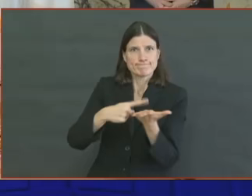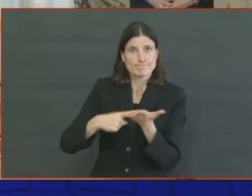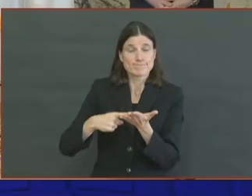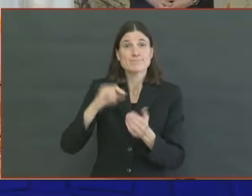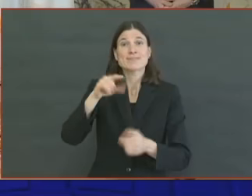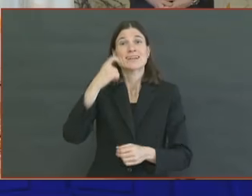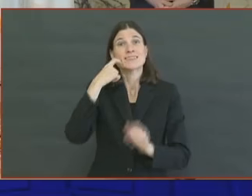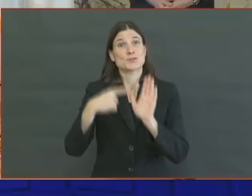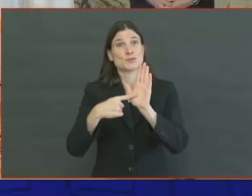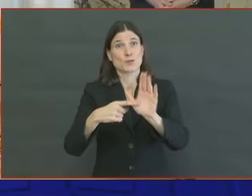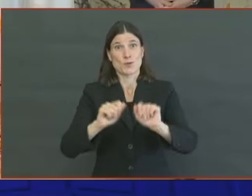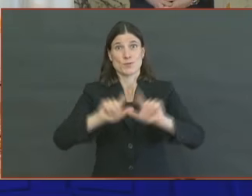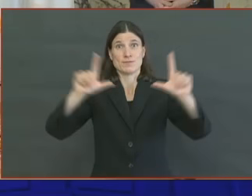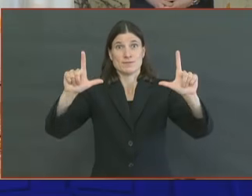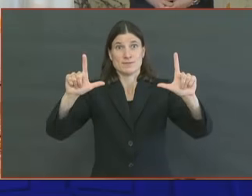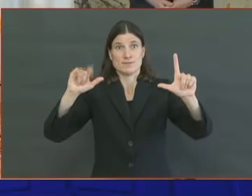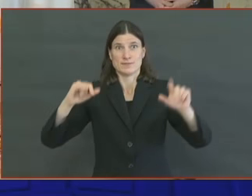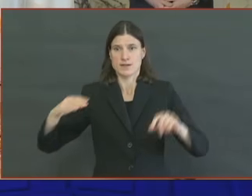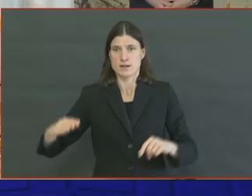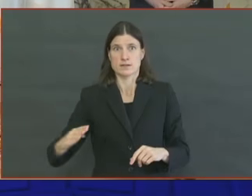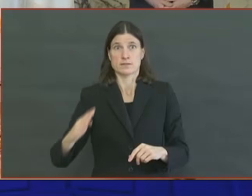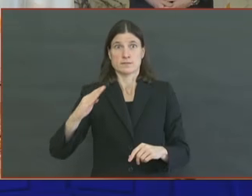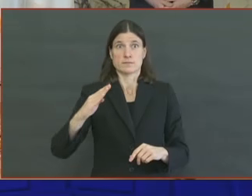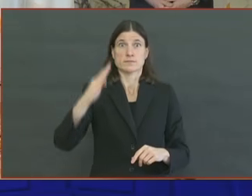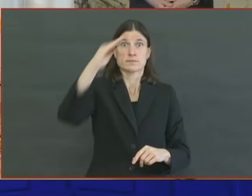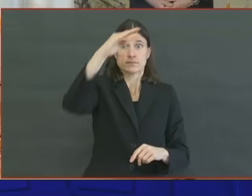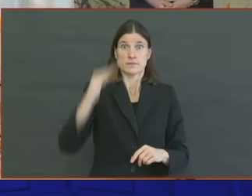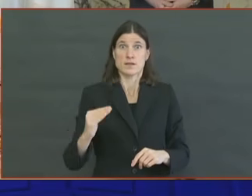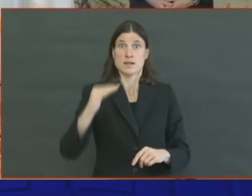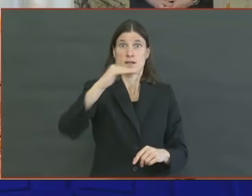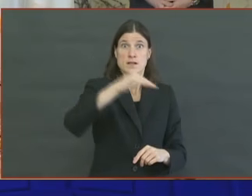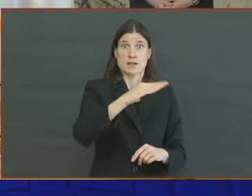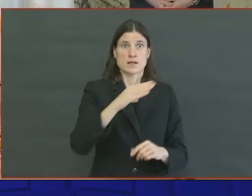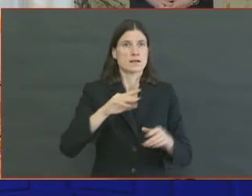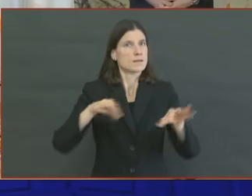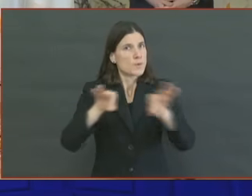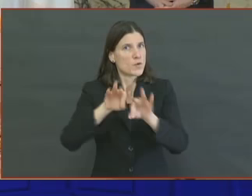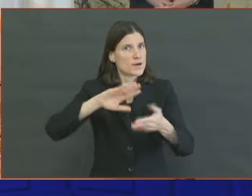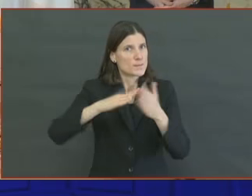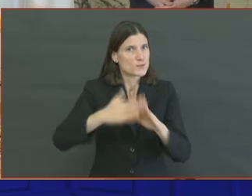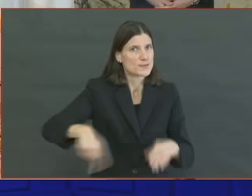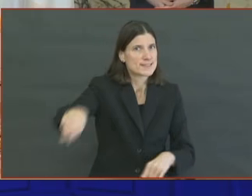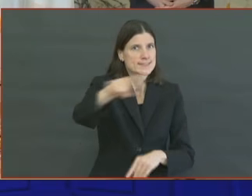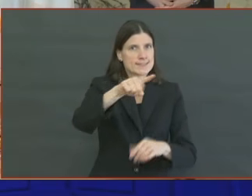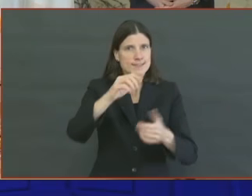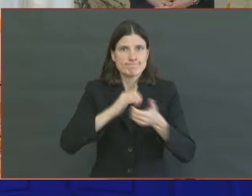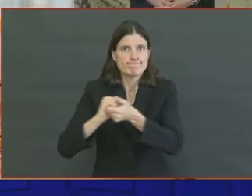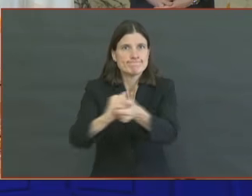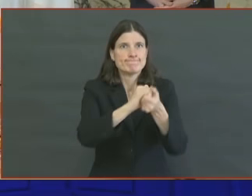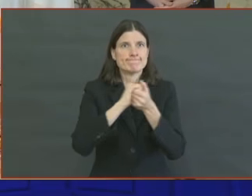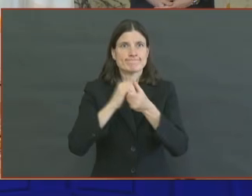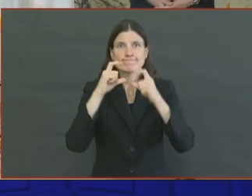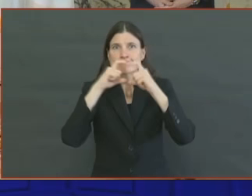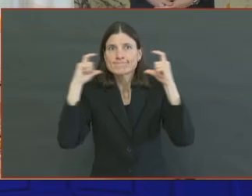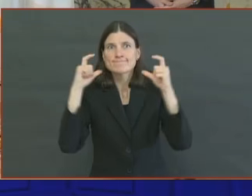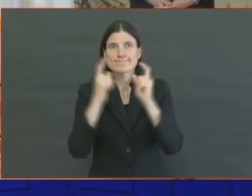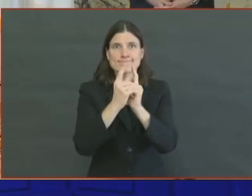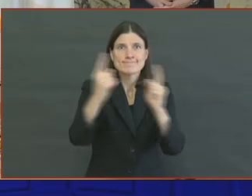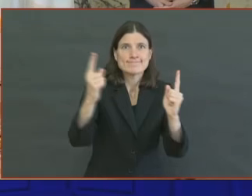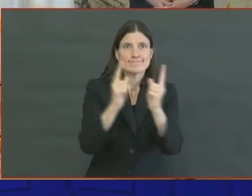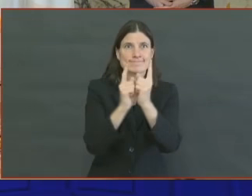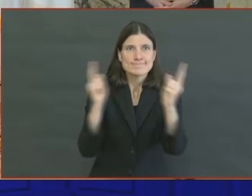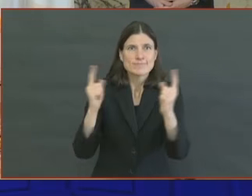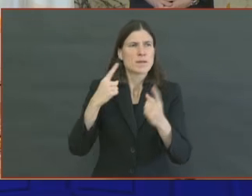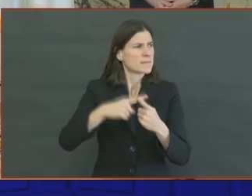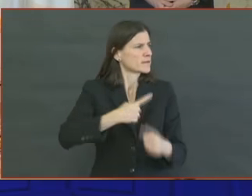collaboration between the experts we have in state government and the incredibly talented partners that the governor referenced. We